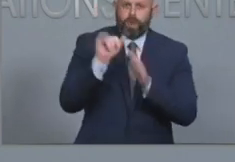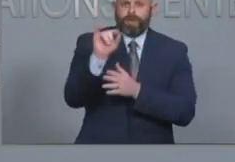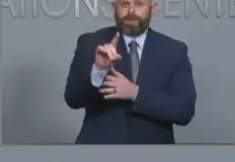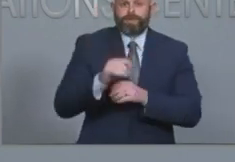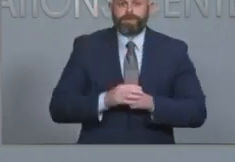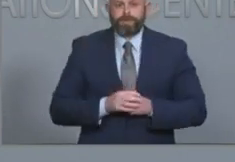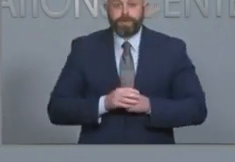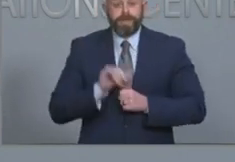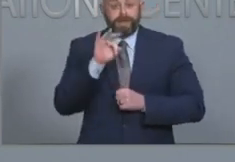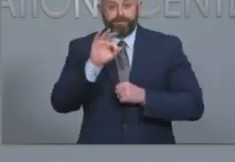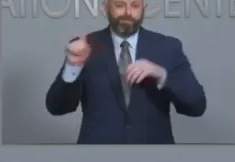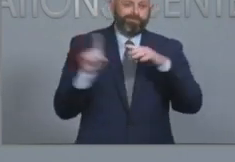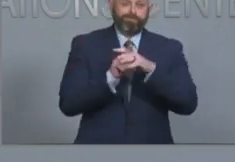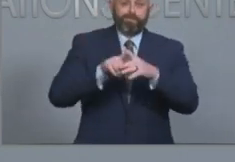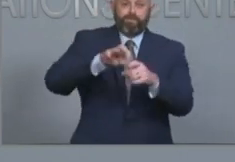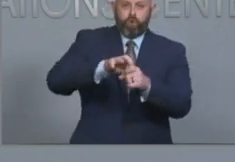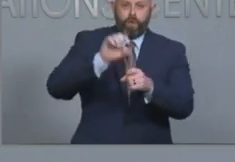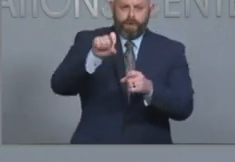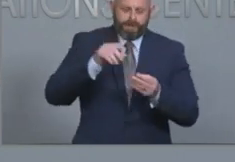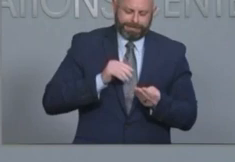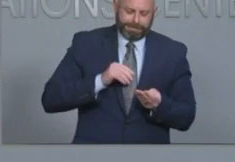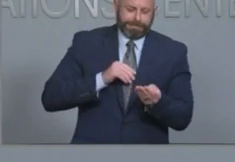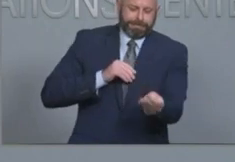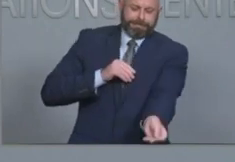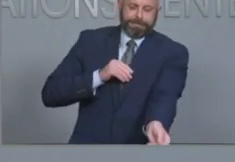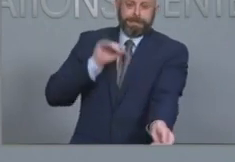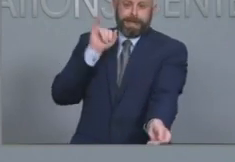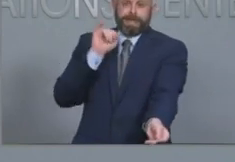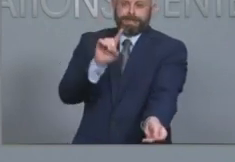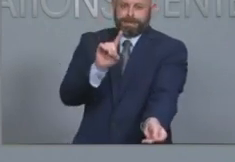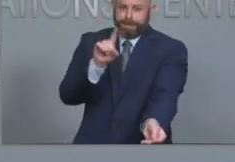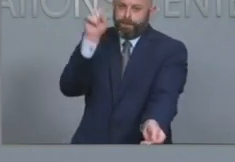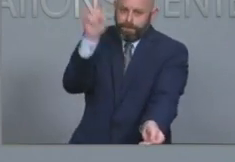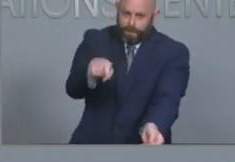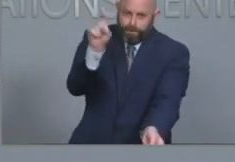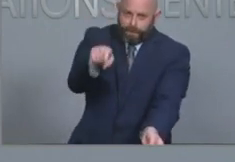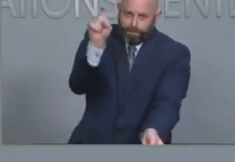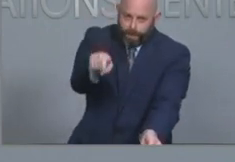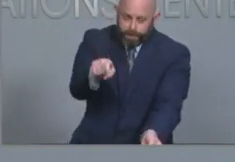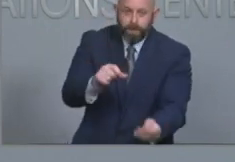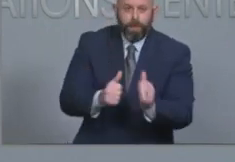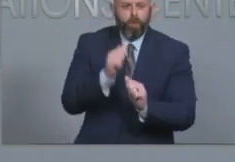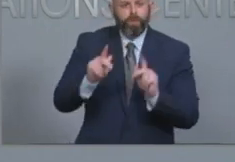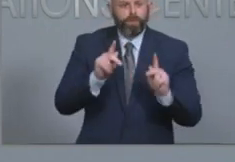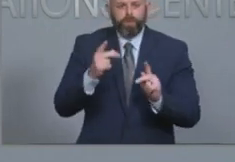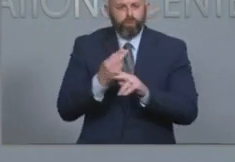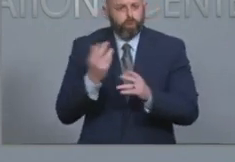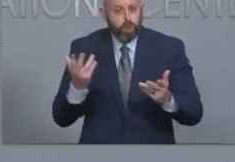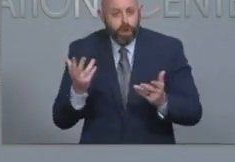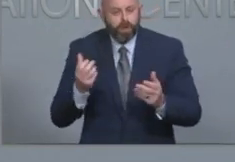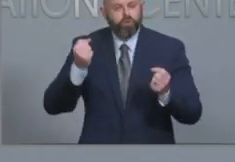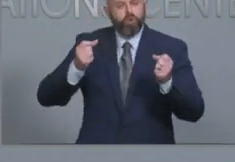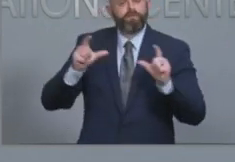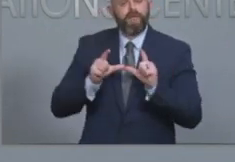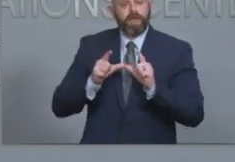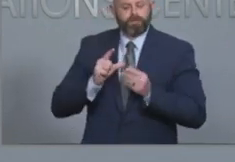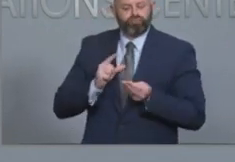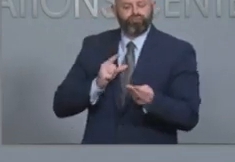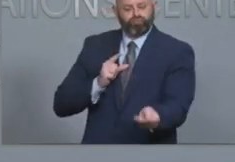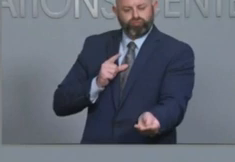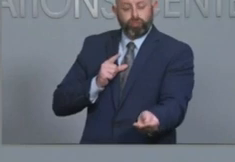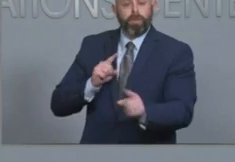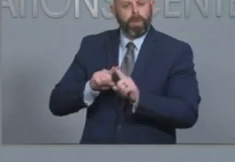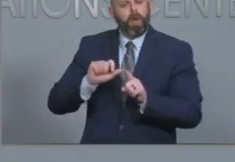to show a photo ID when they check in to vote. Most voters will simply show their driver's license, but there are many